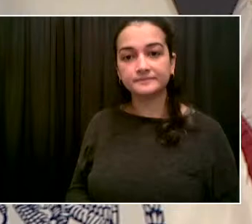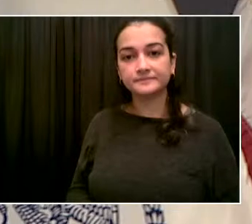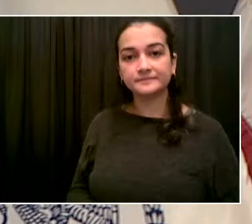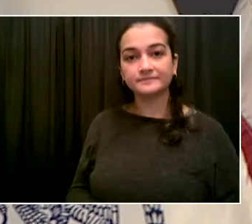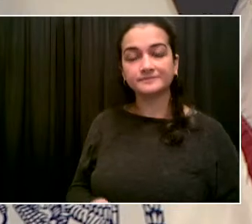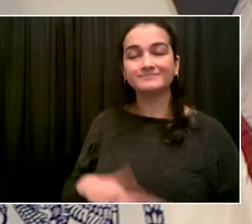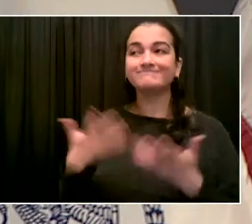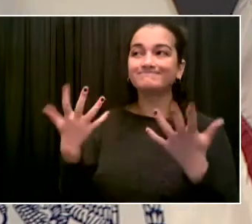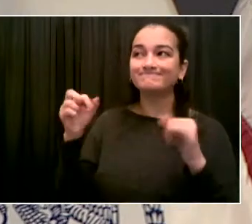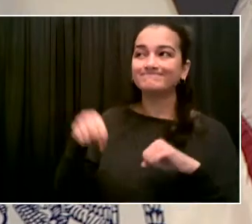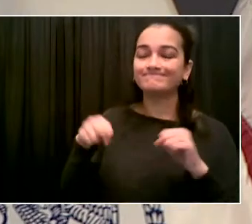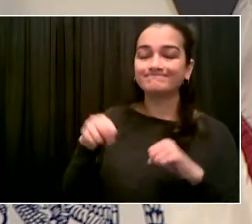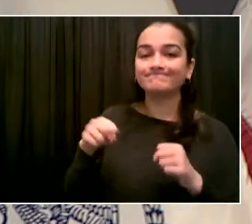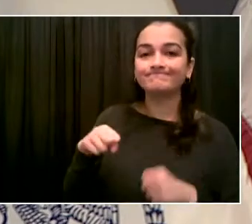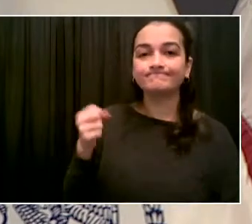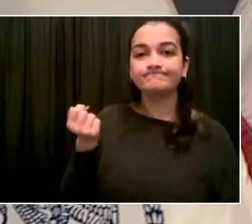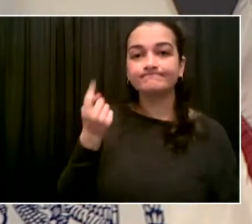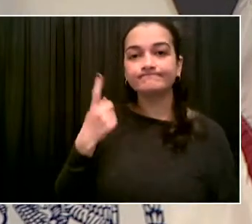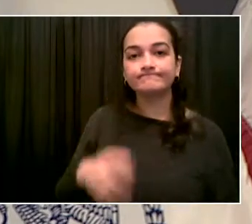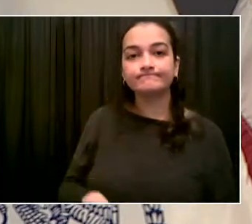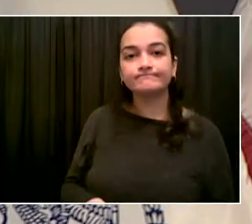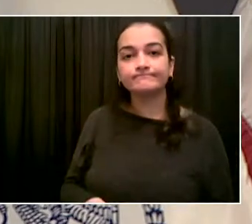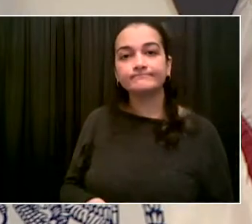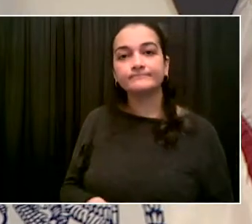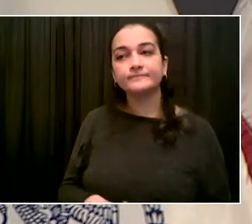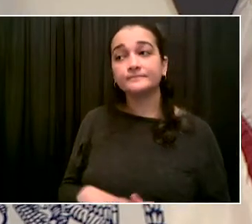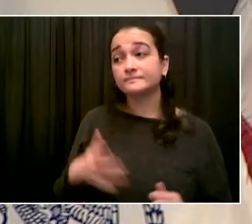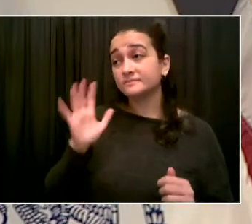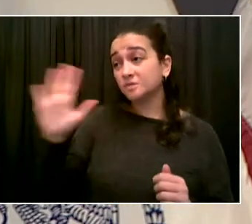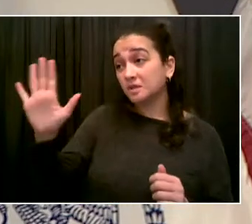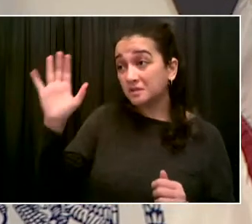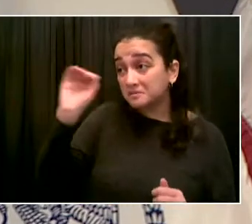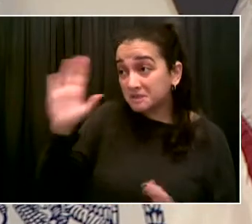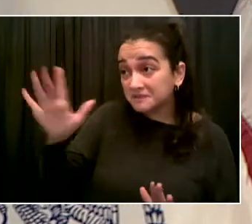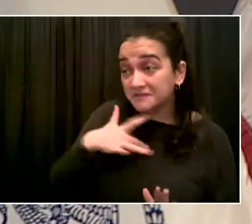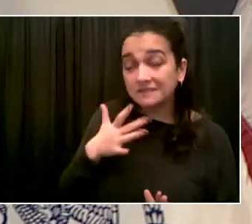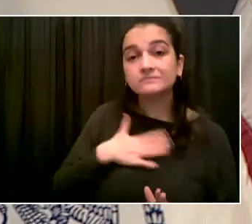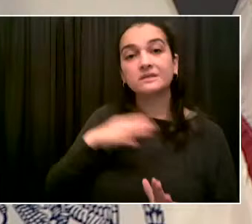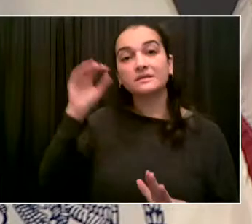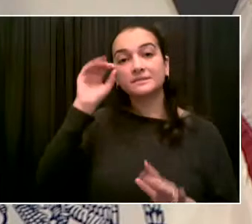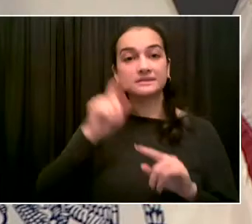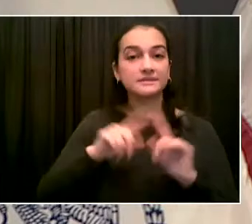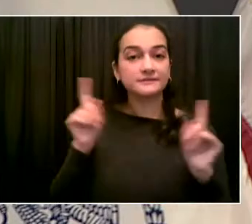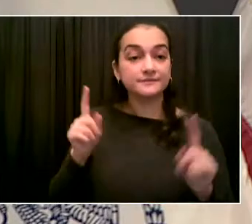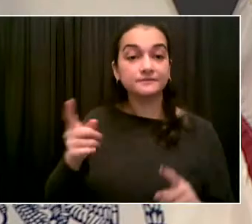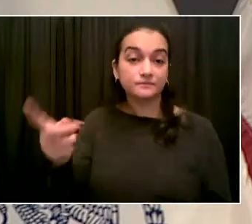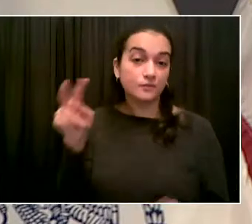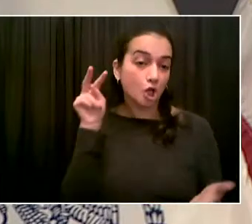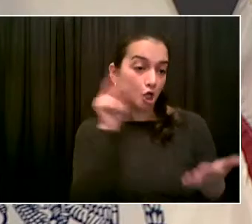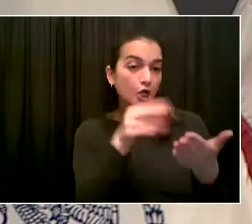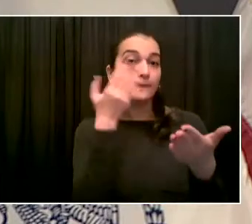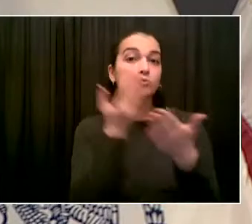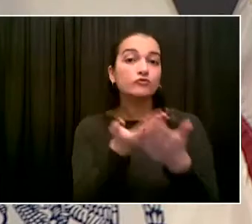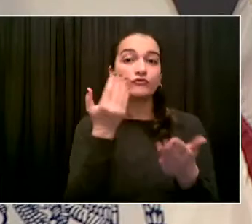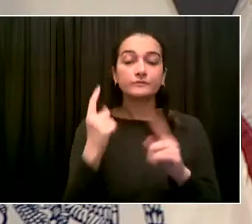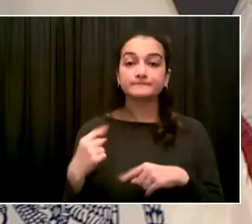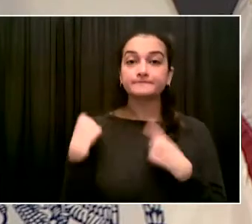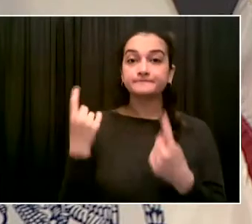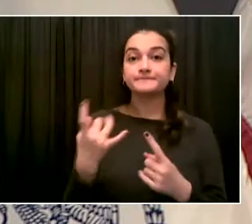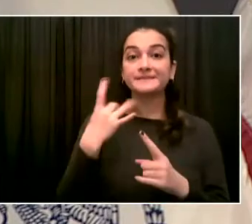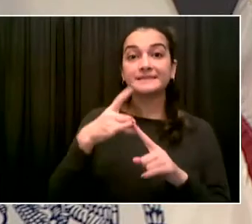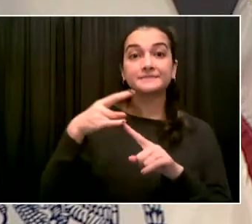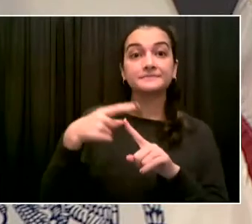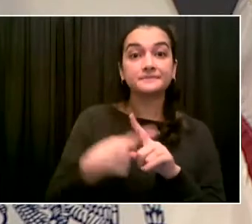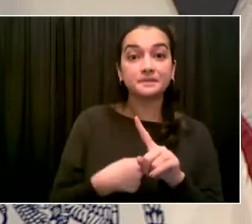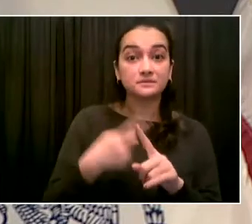This is now the safest place to be in the United States of America. We have the highest level of vaccination of any